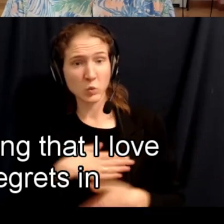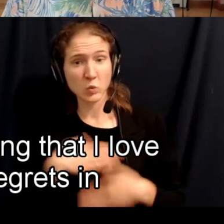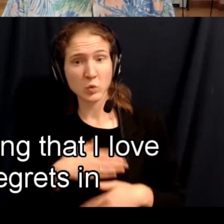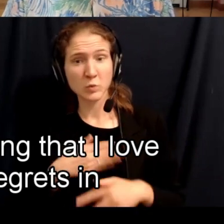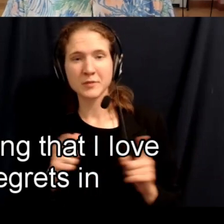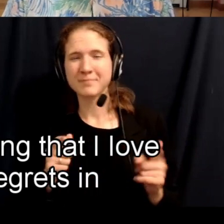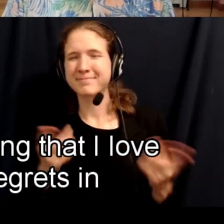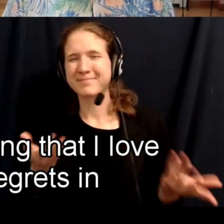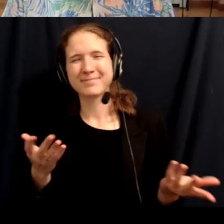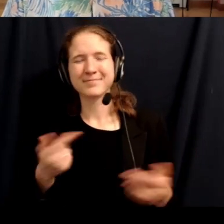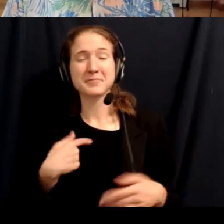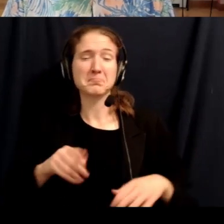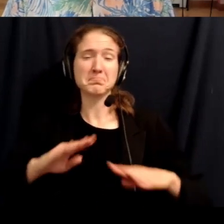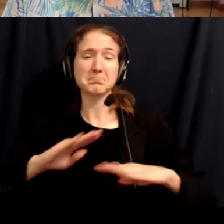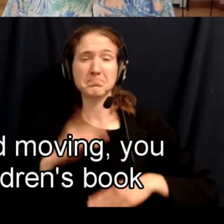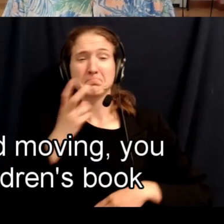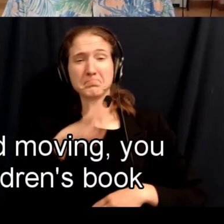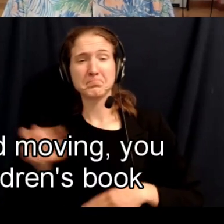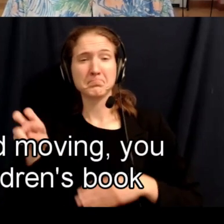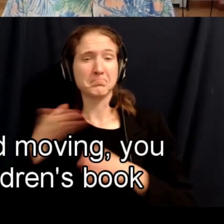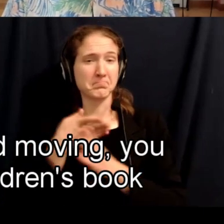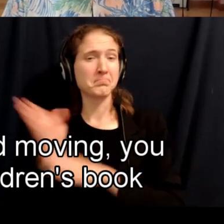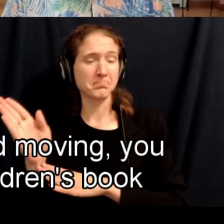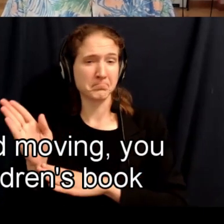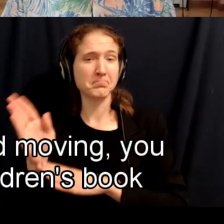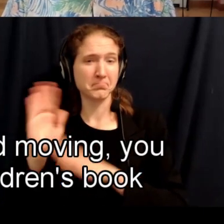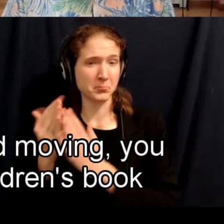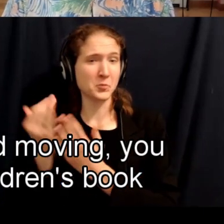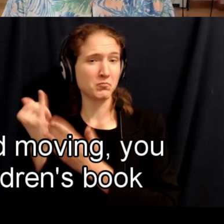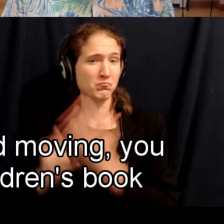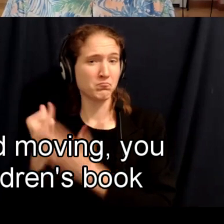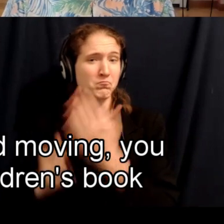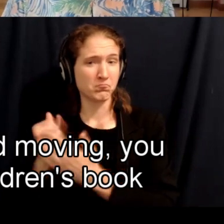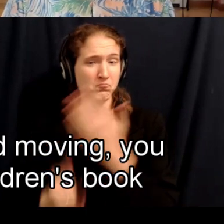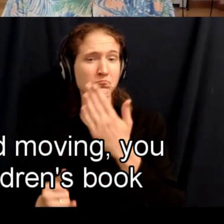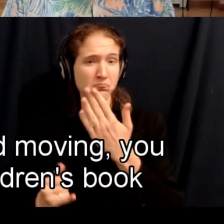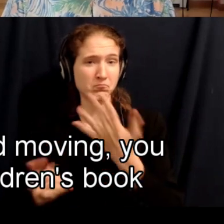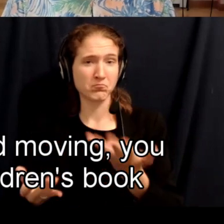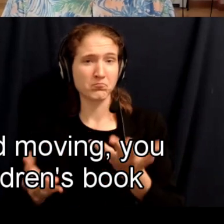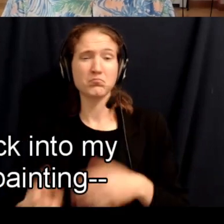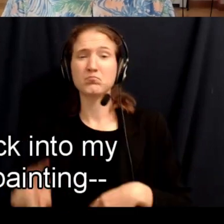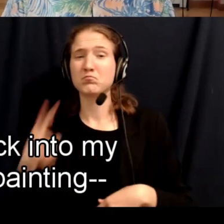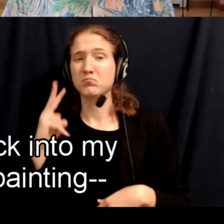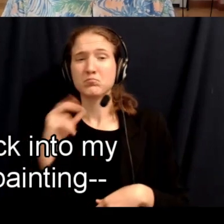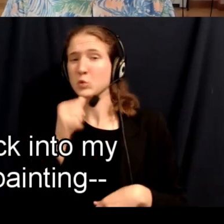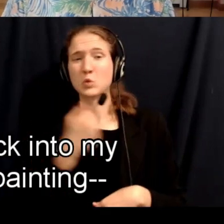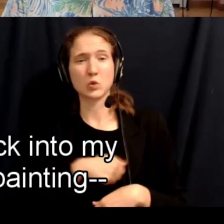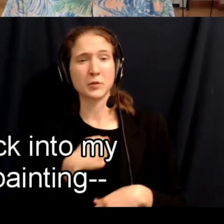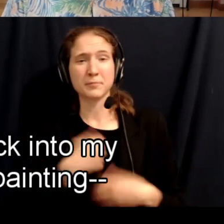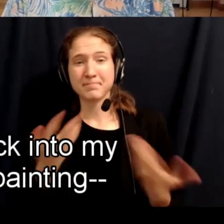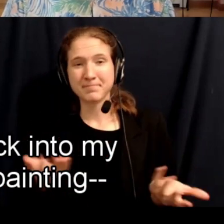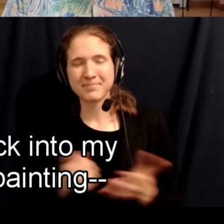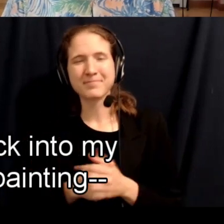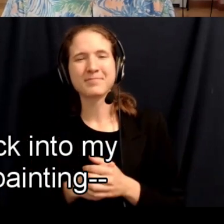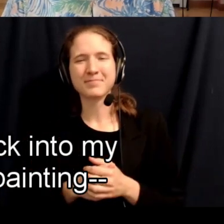no regrets in stepping back from that and moving into the children's book illustration or getting back